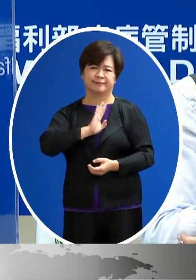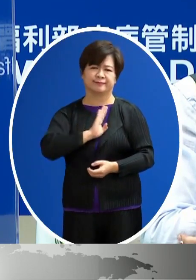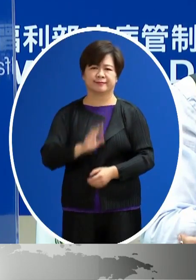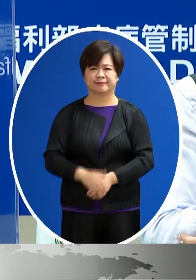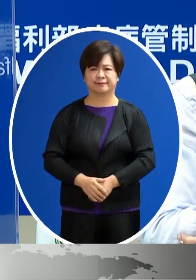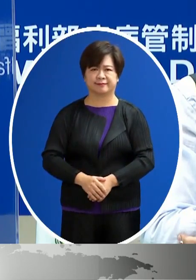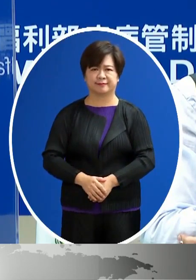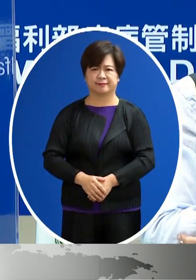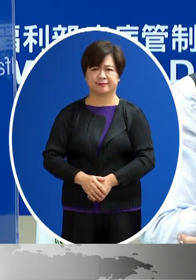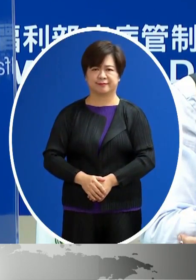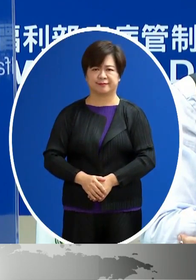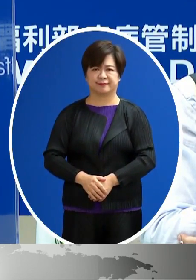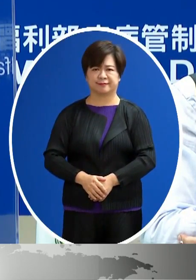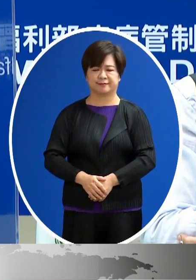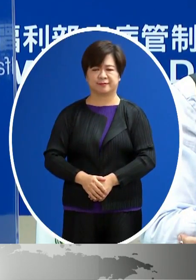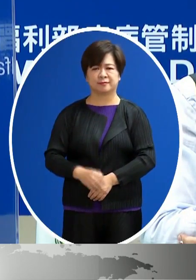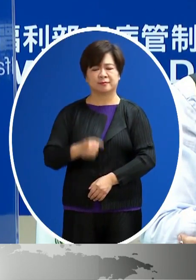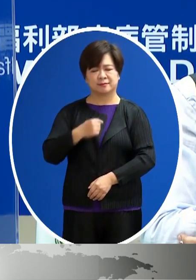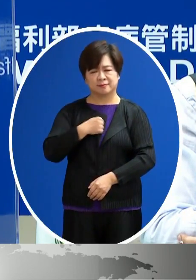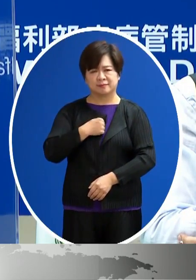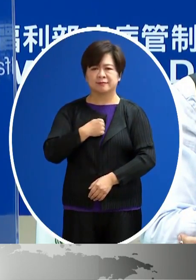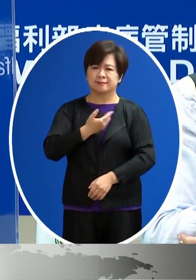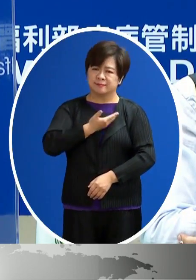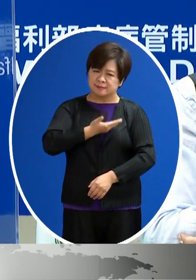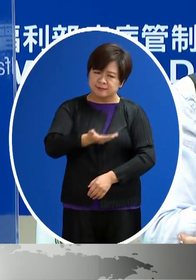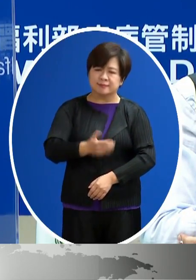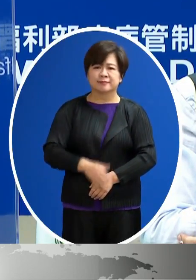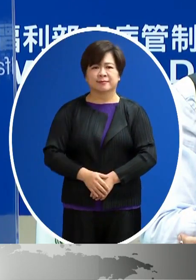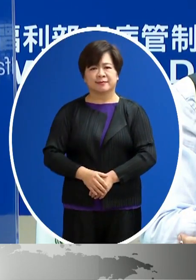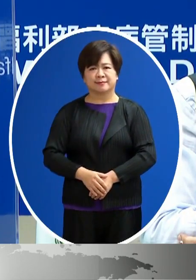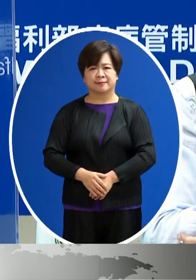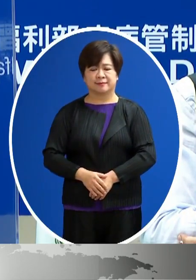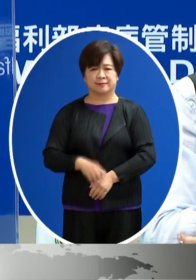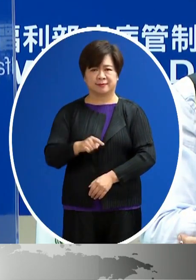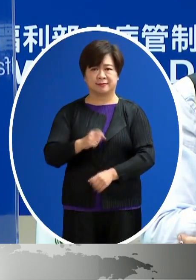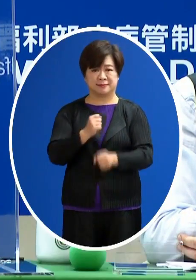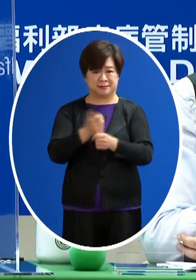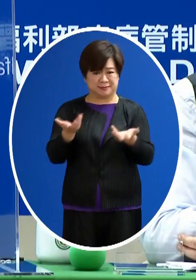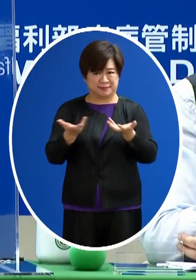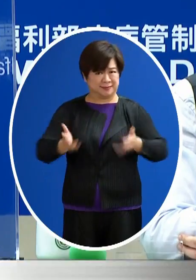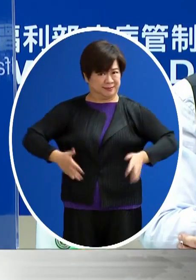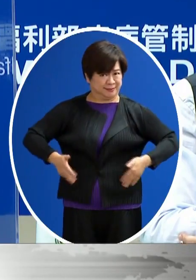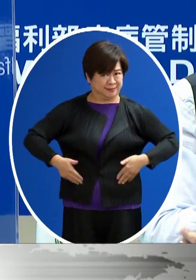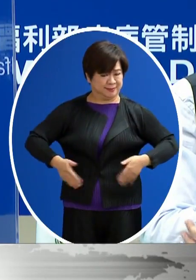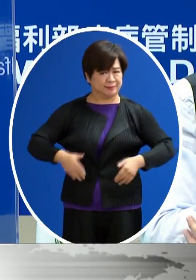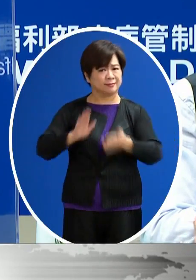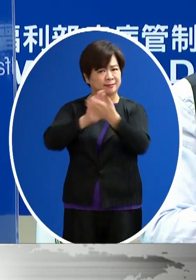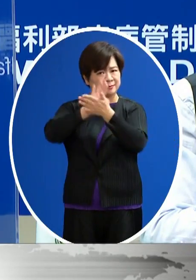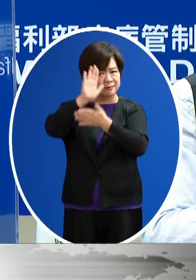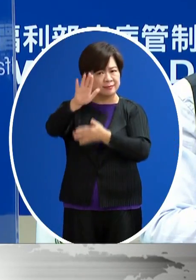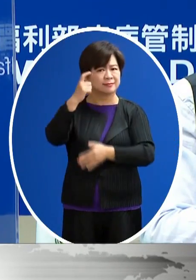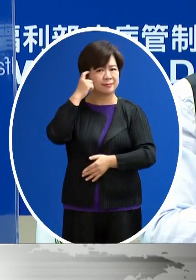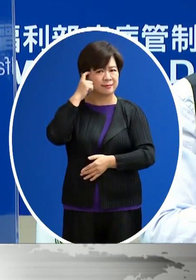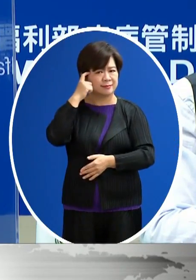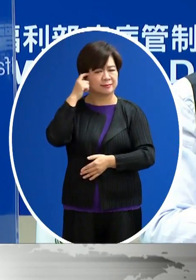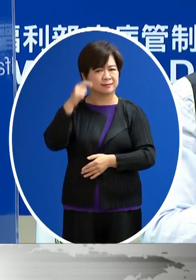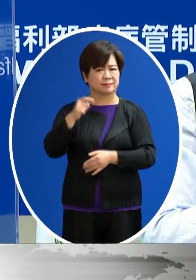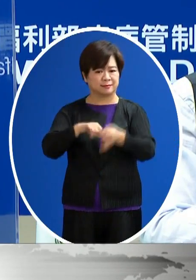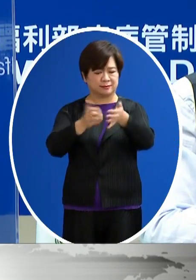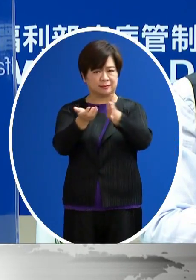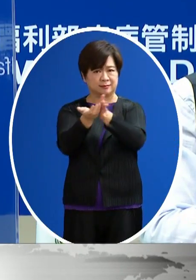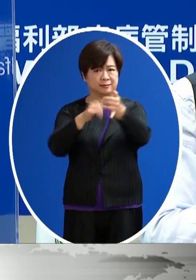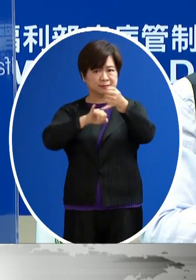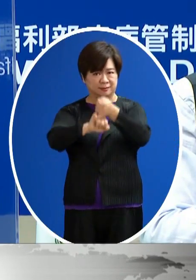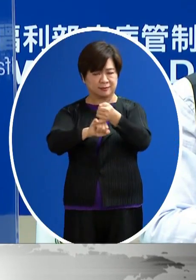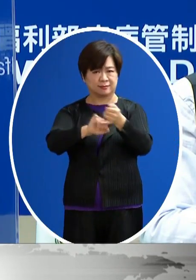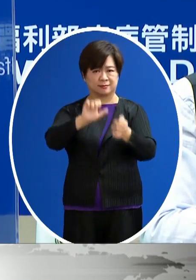we understand that. All of this is happening along a very tight time frame. In the future, we will consider adjusting the